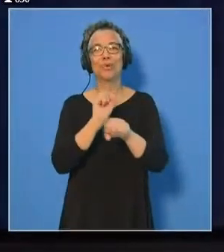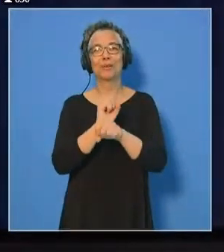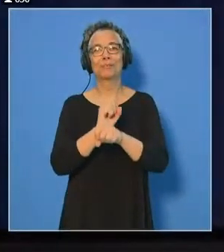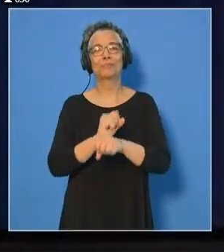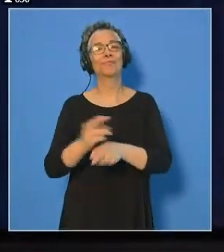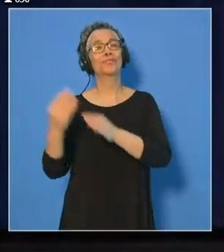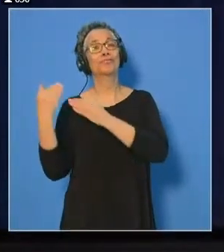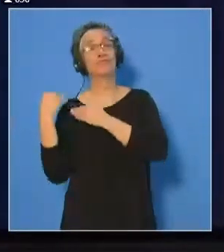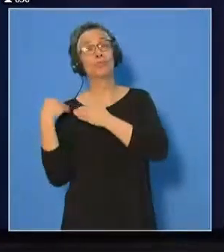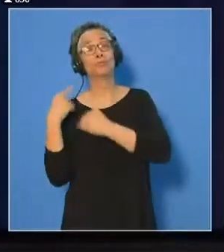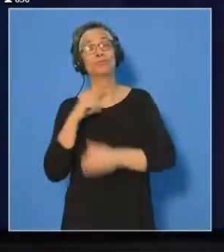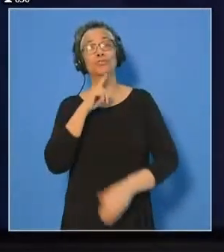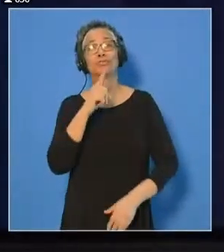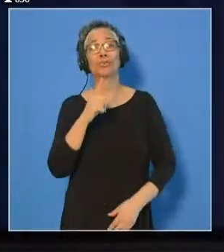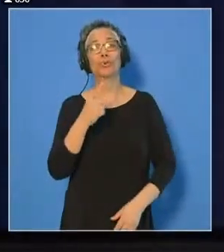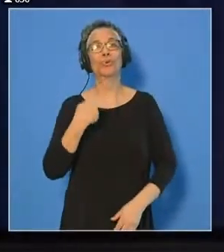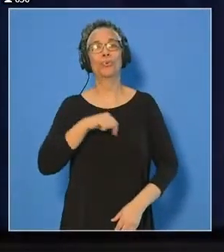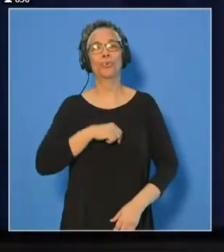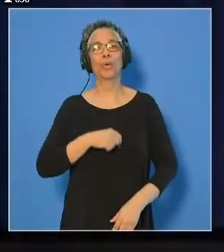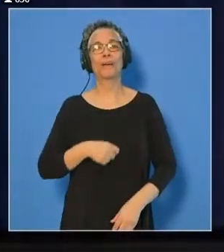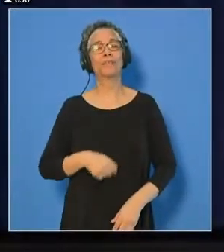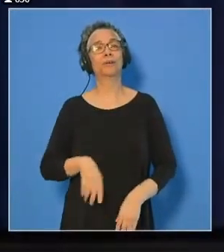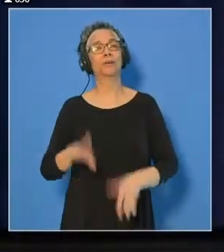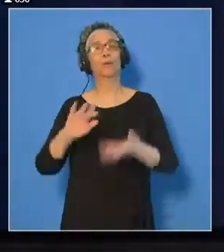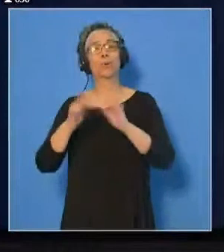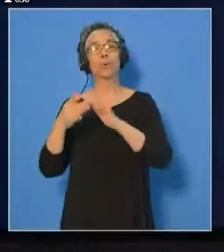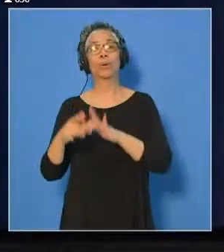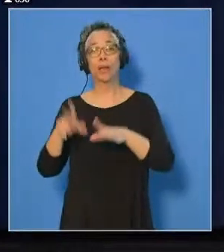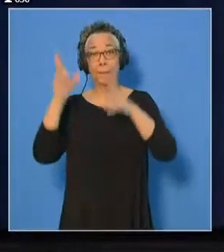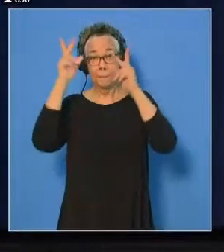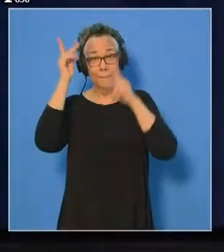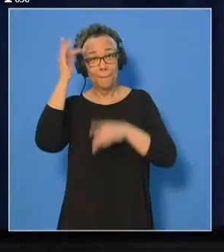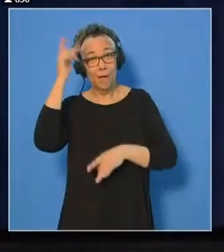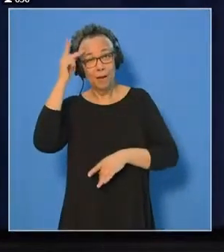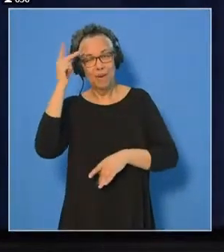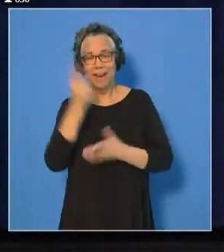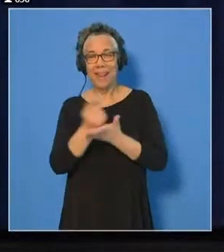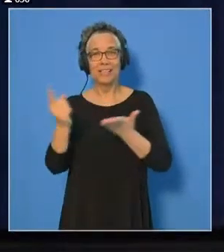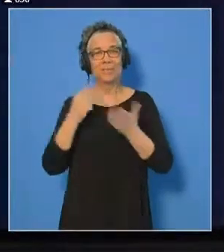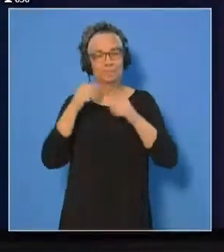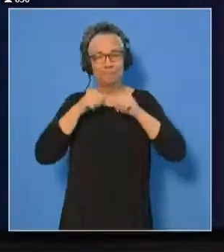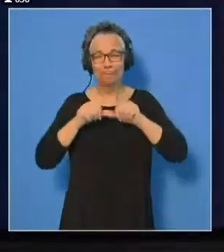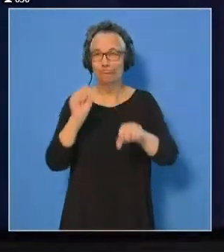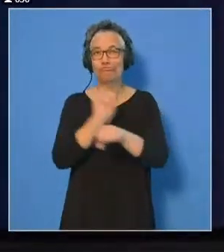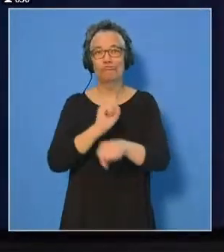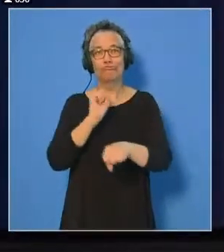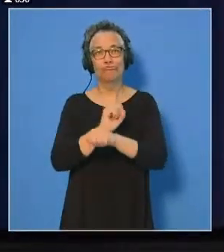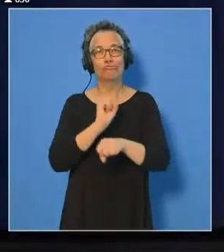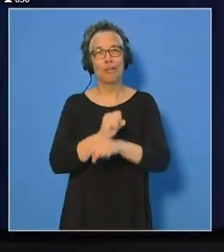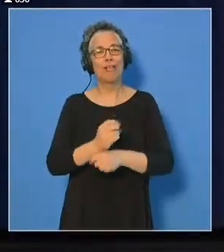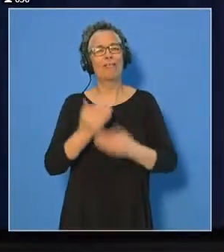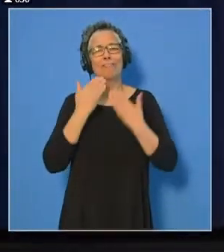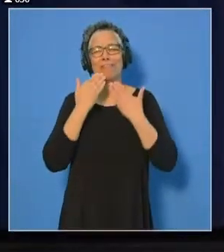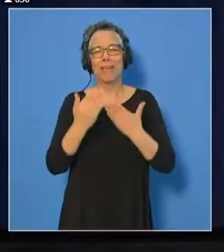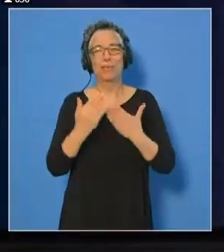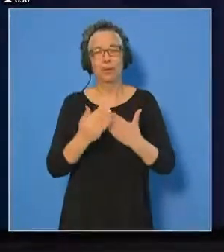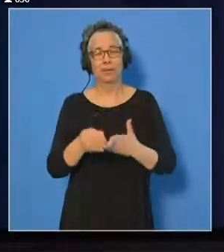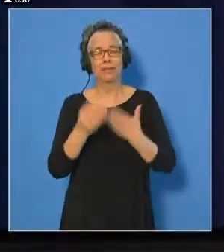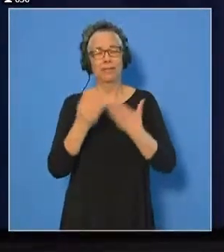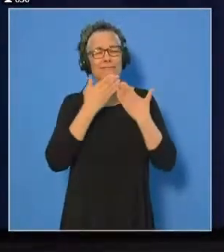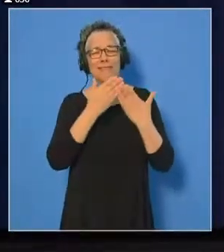responsible for making sure we had our online parliament last week and continue to work very hard. So I just wanted to express a word of thanks to